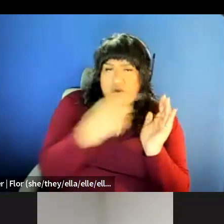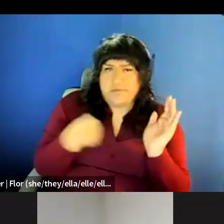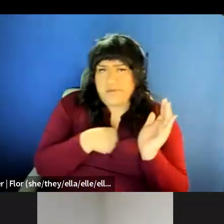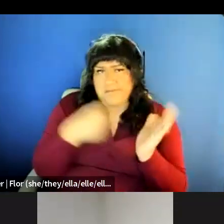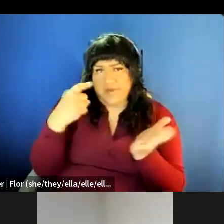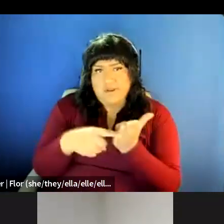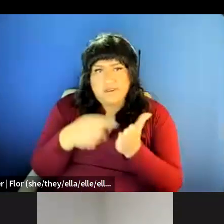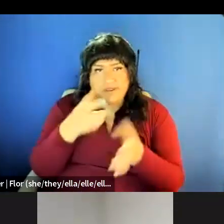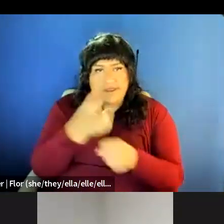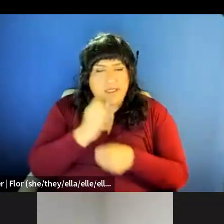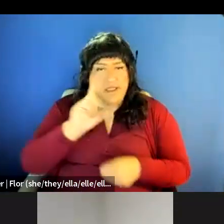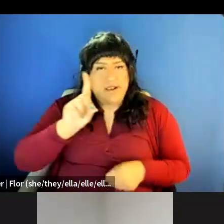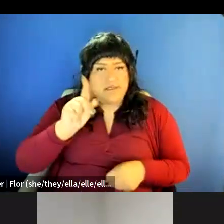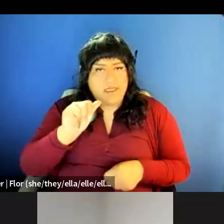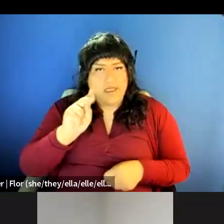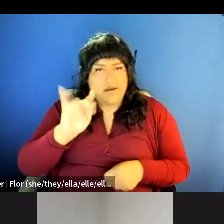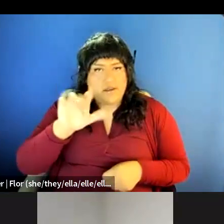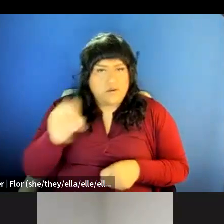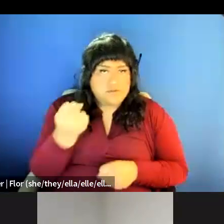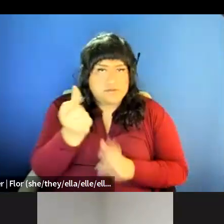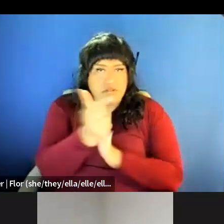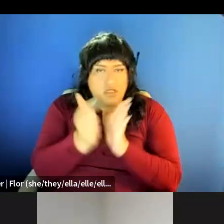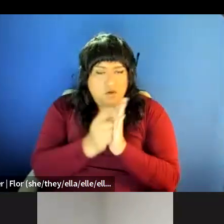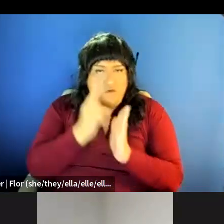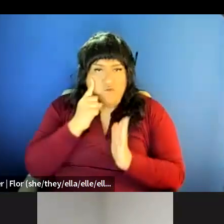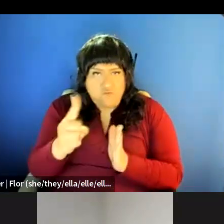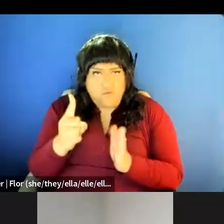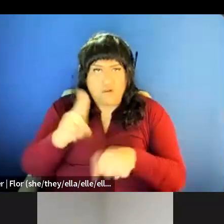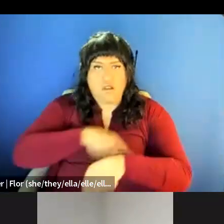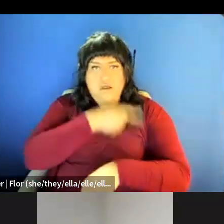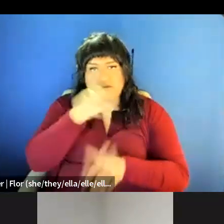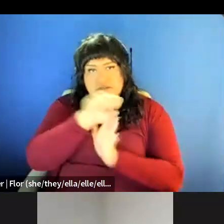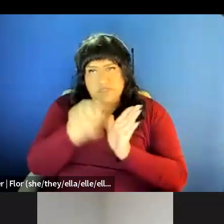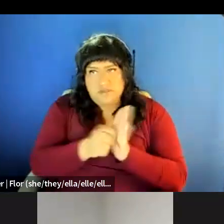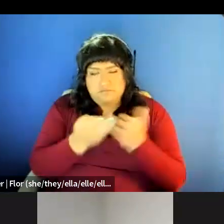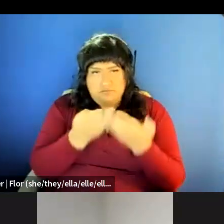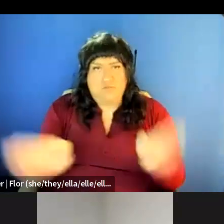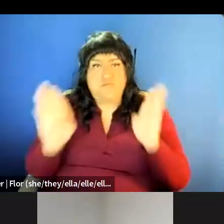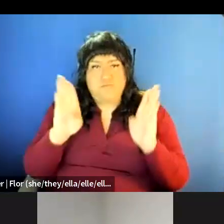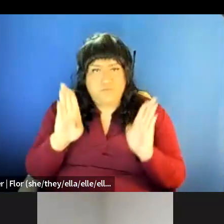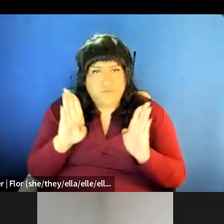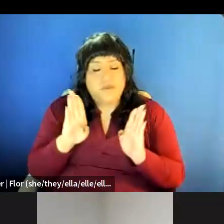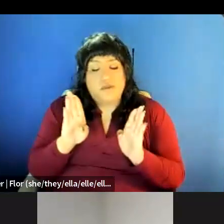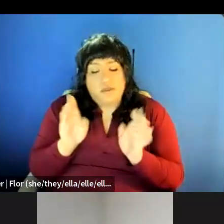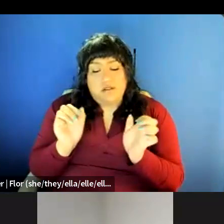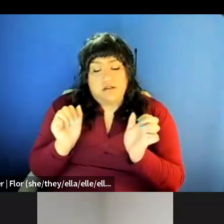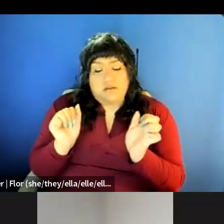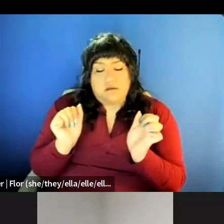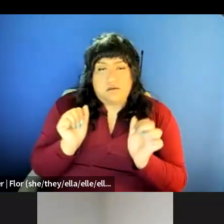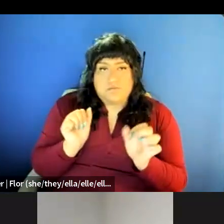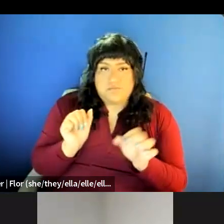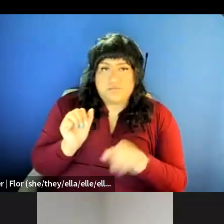Daniel's law passed for a statewide non-police crisis intervention strategy that would scale